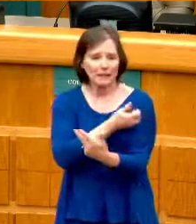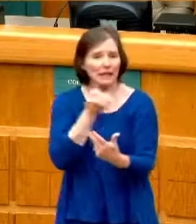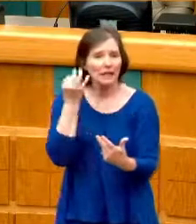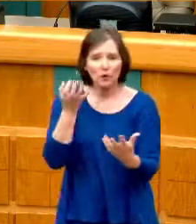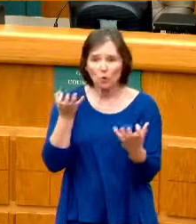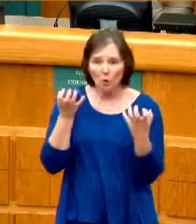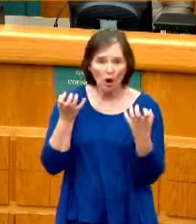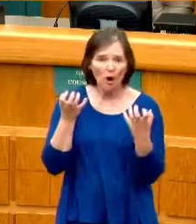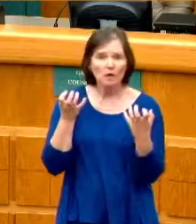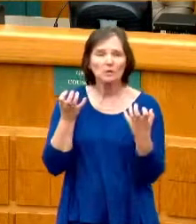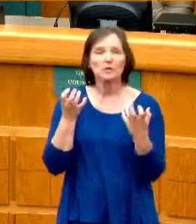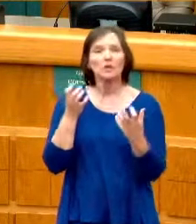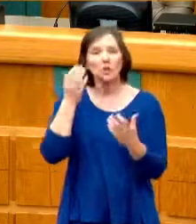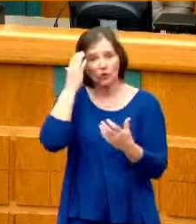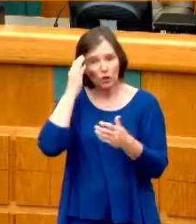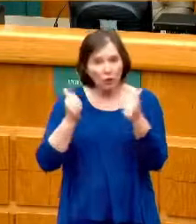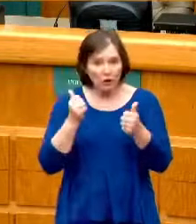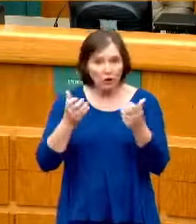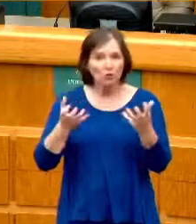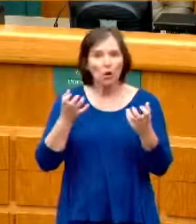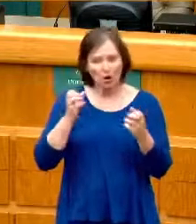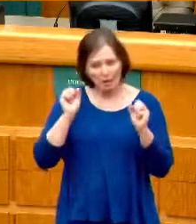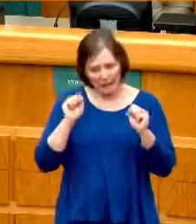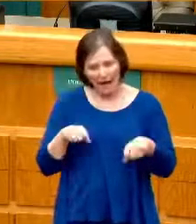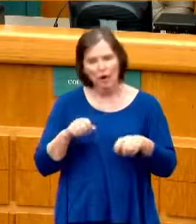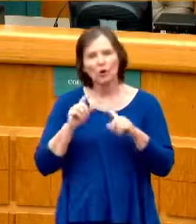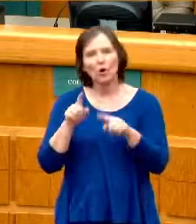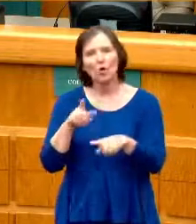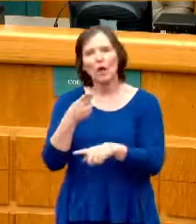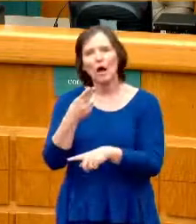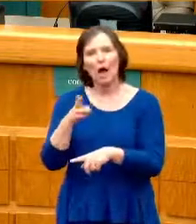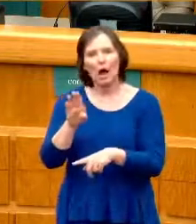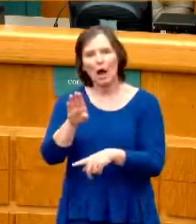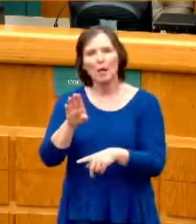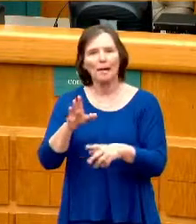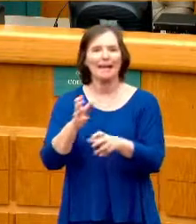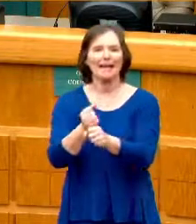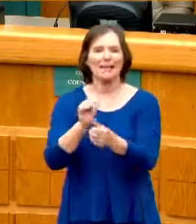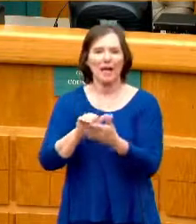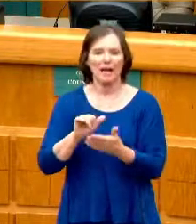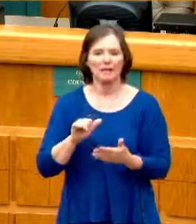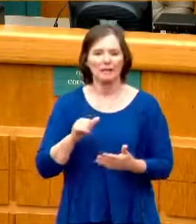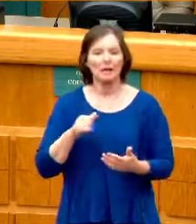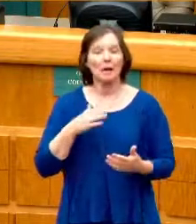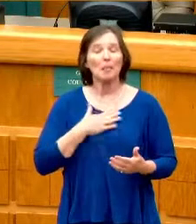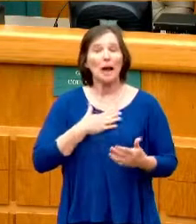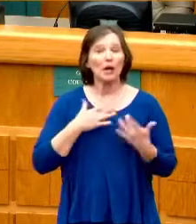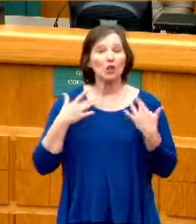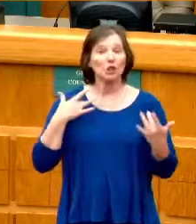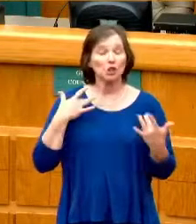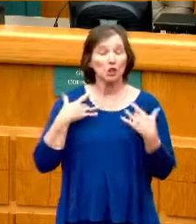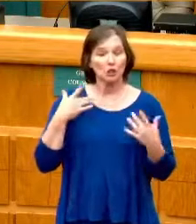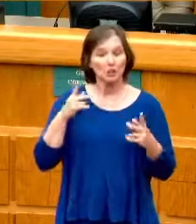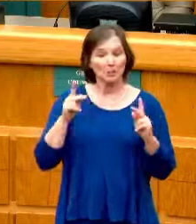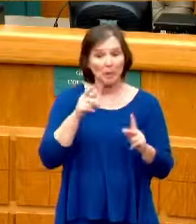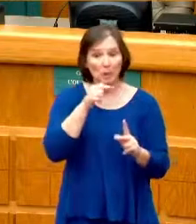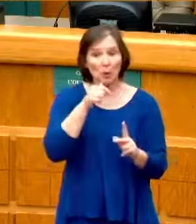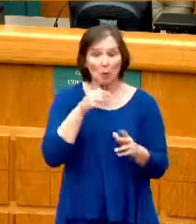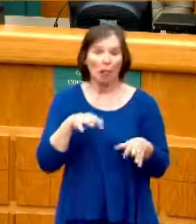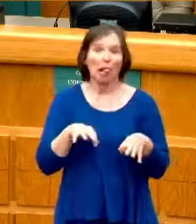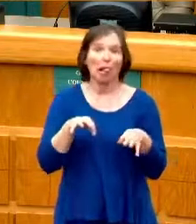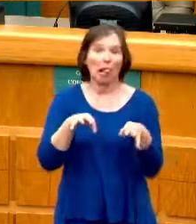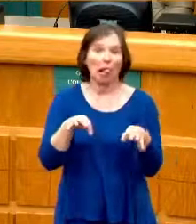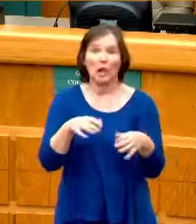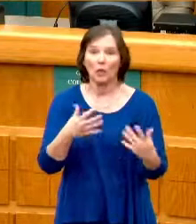to any of these hubs and get vaccinated. I fear for those that are waiting will end up hospitalized from this virus, so please